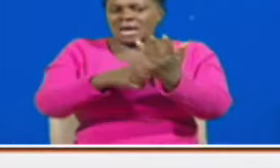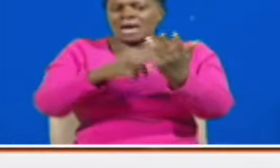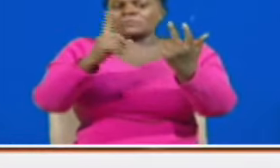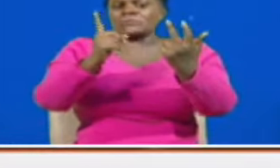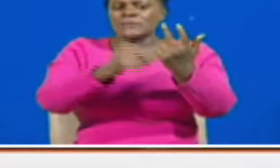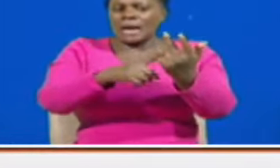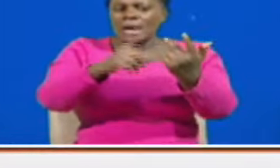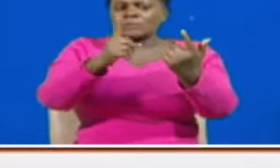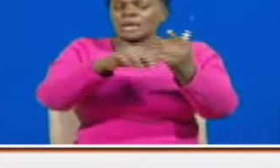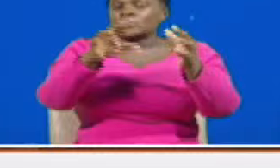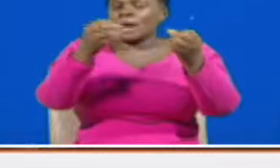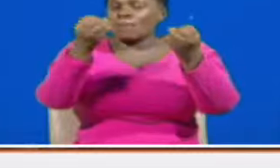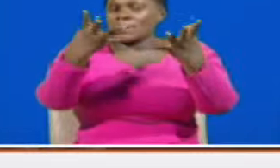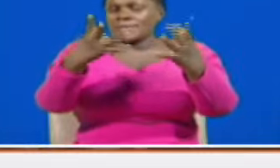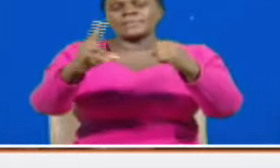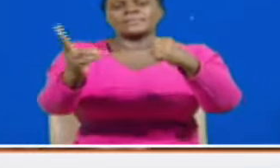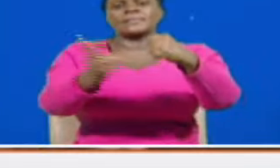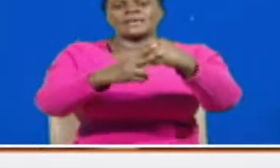like